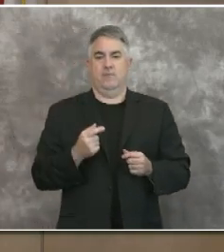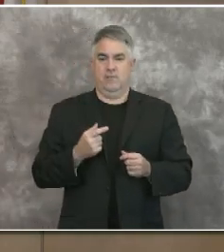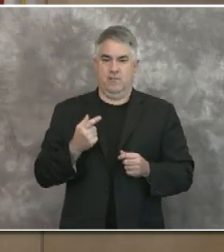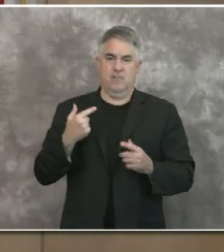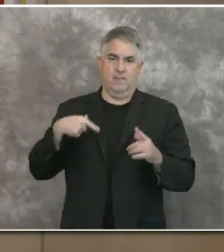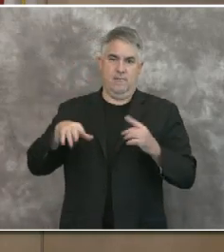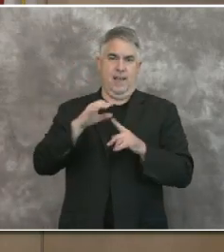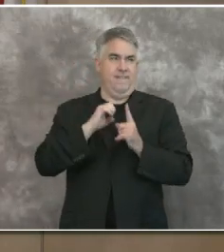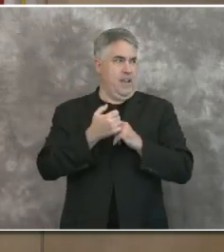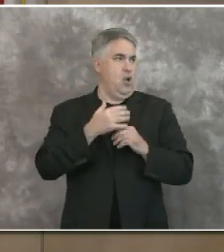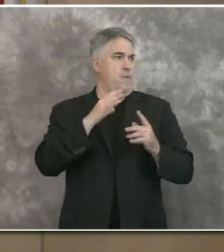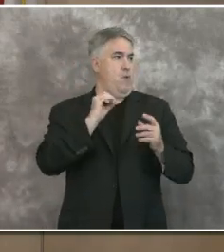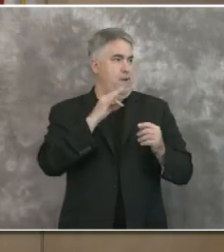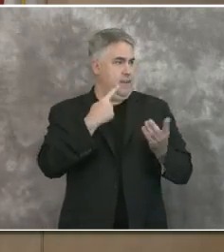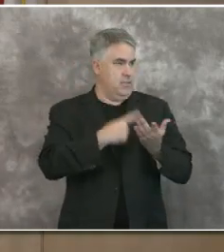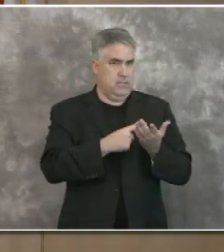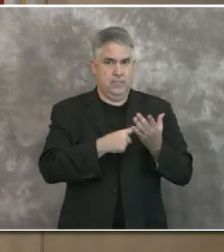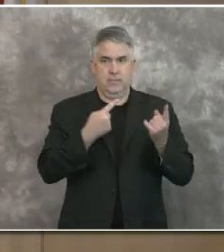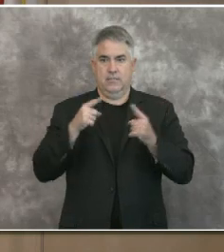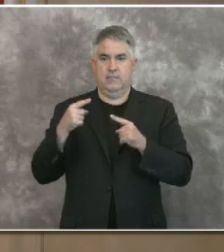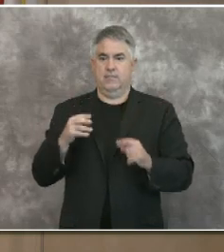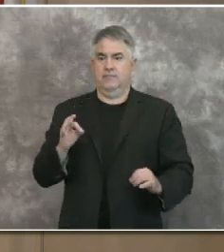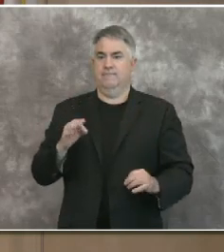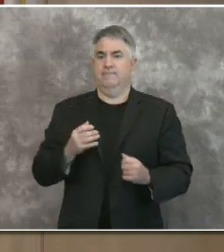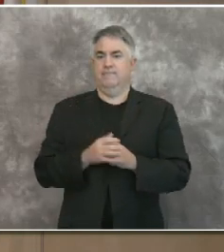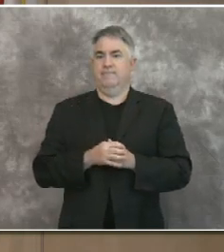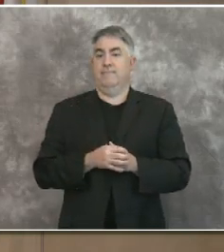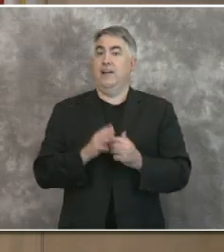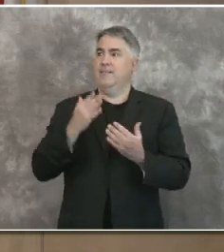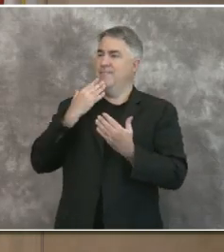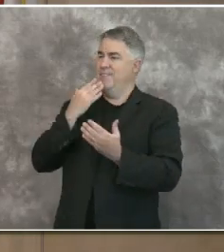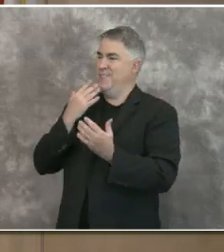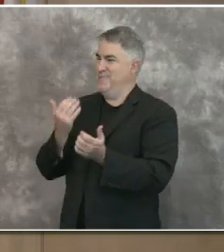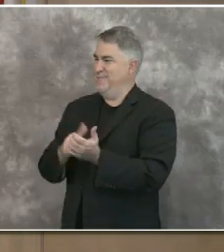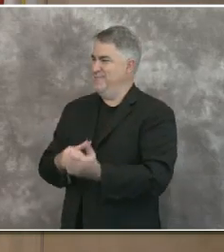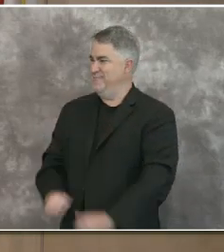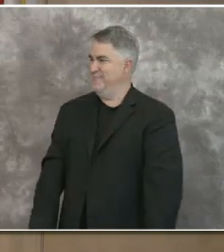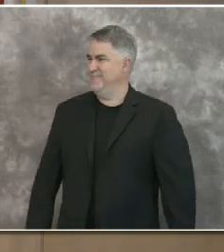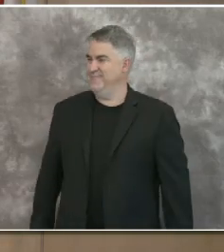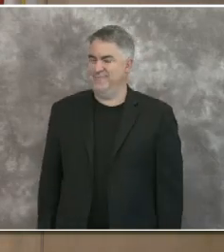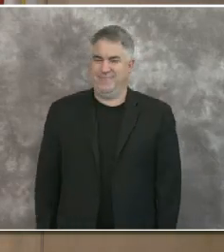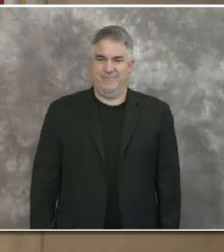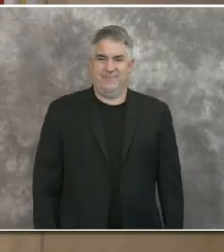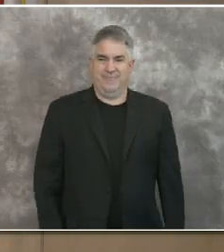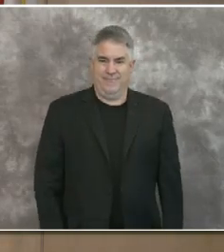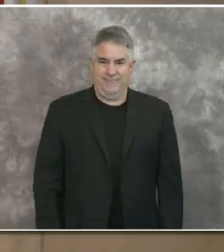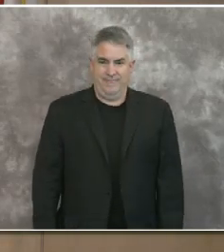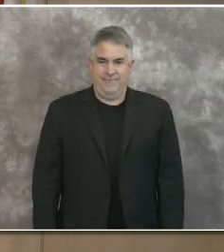safe. We'll see you in the restaurants. Thank you.